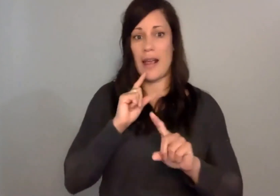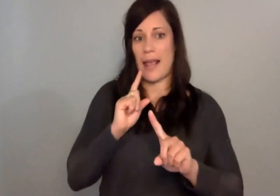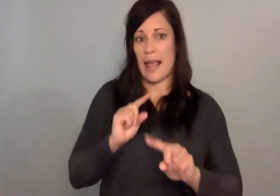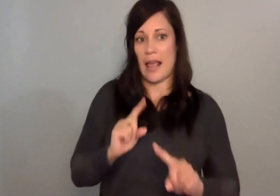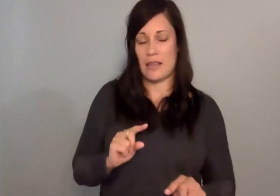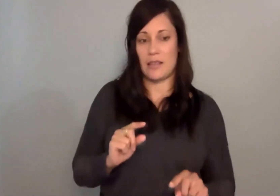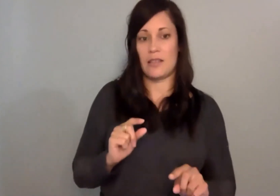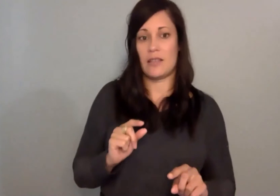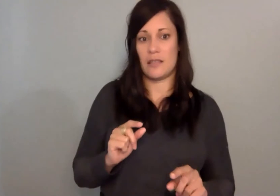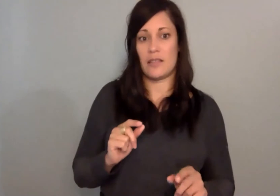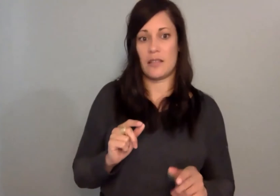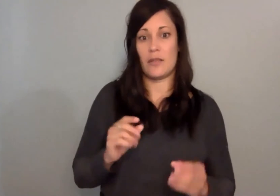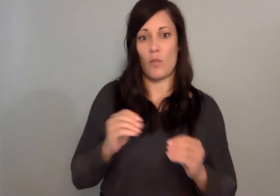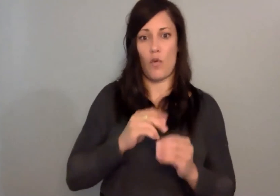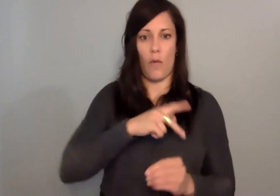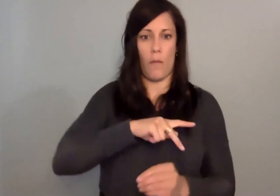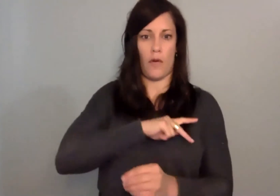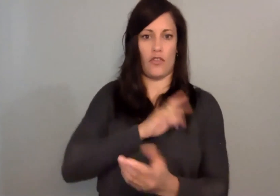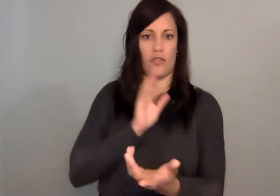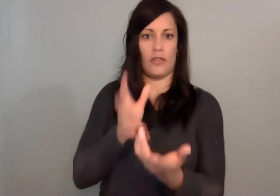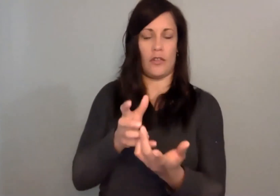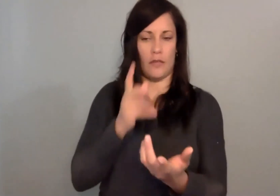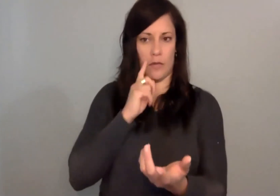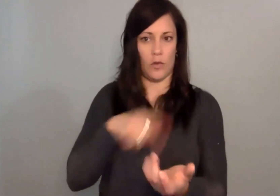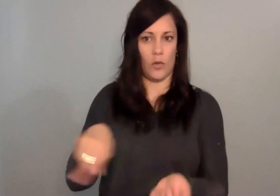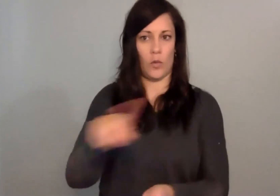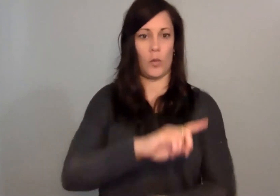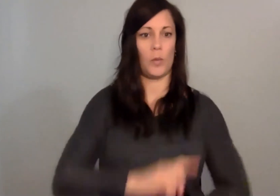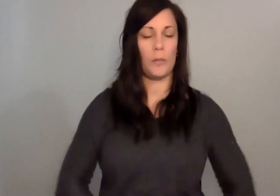those in a more personalized format.